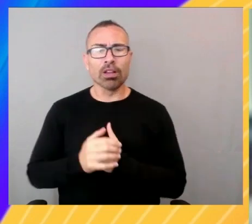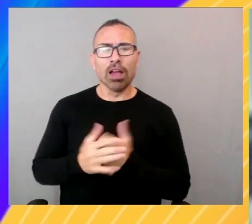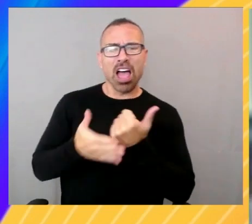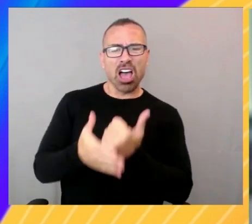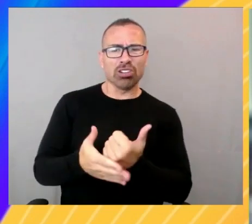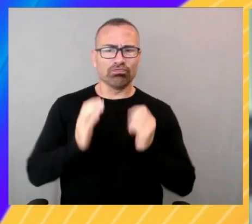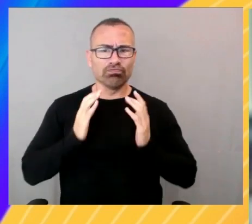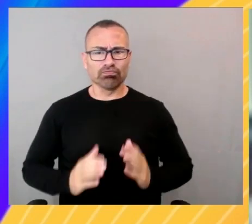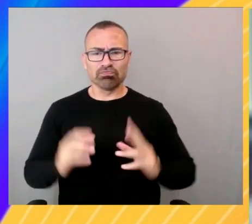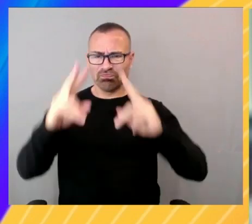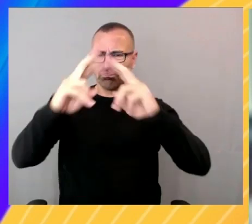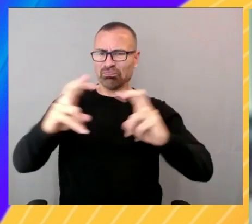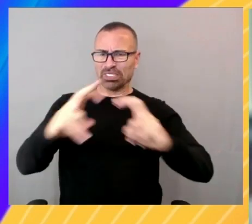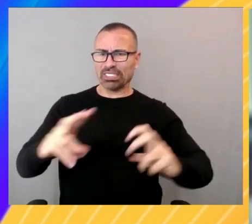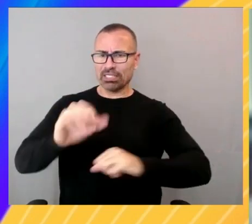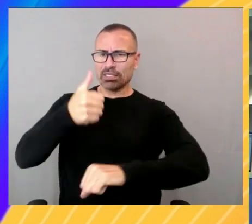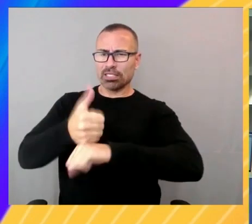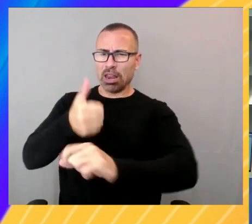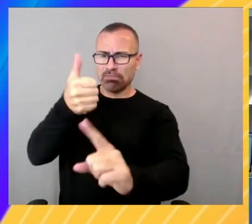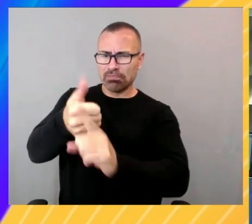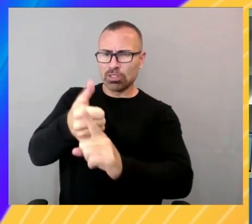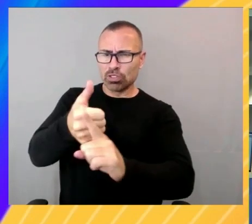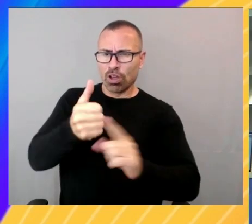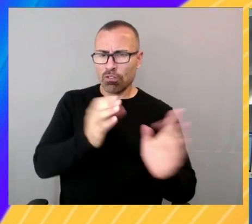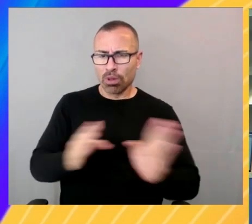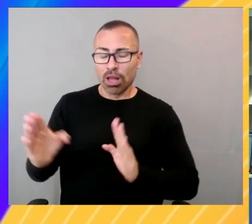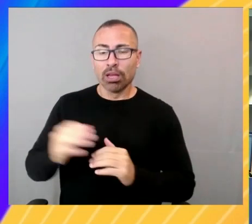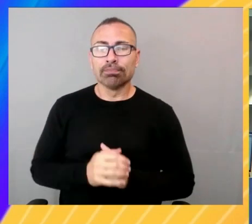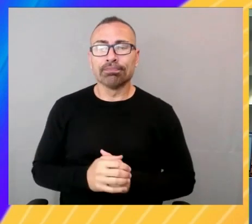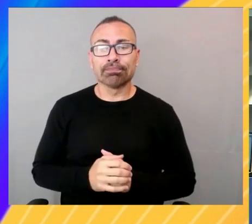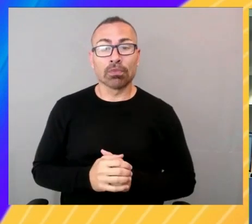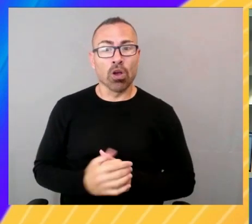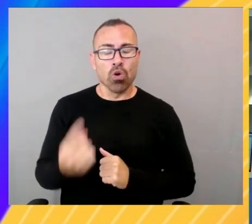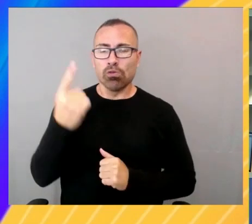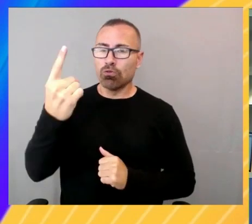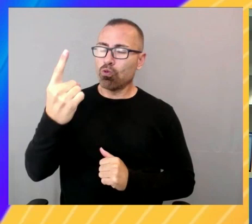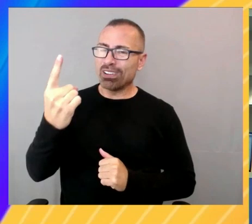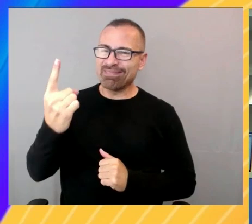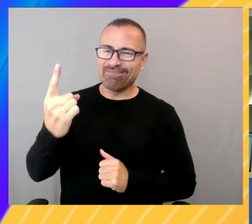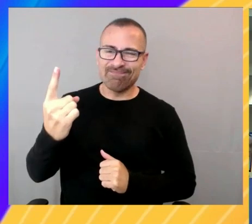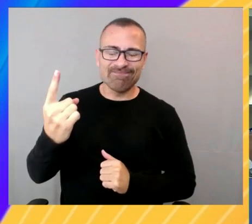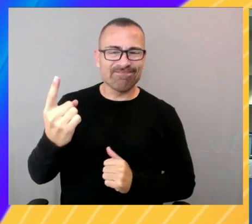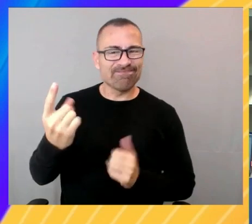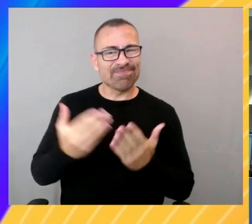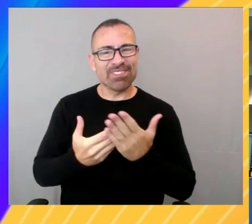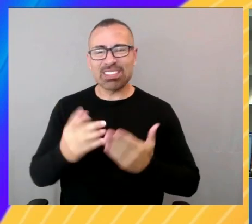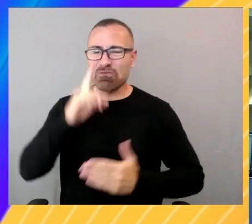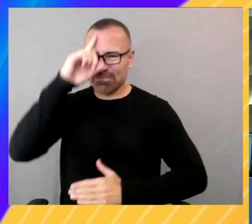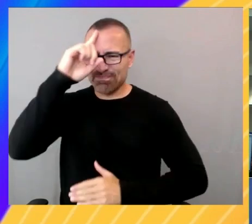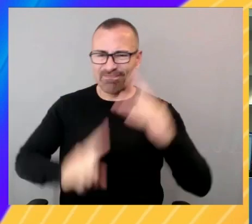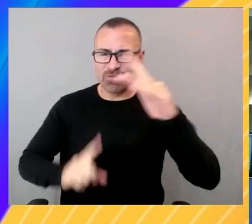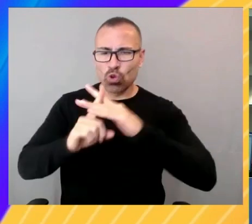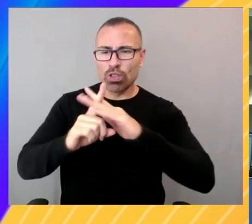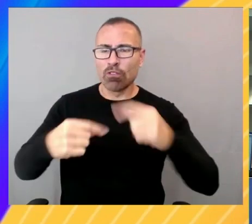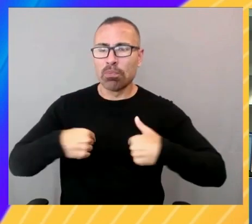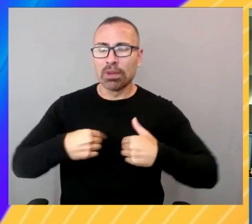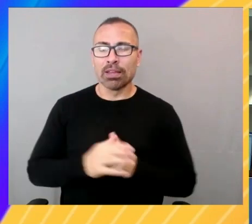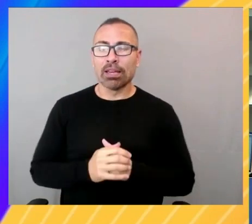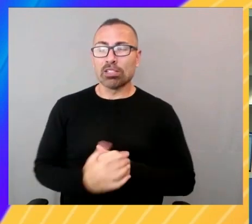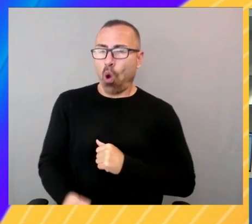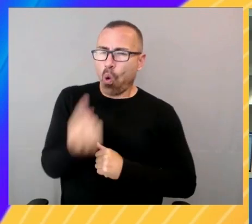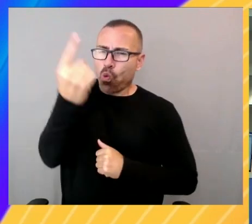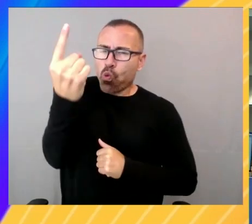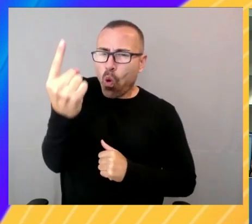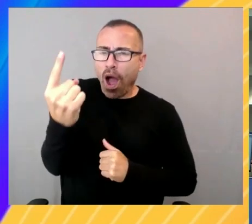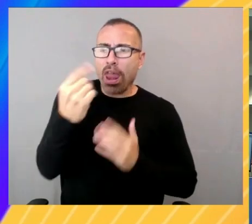out to me helping customers through cloud is there really is no single checklist for what you need to do to prepare for a